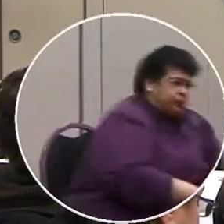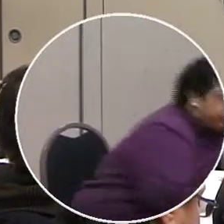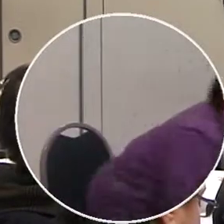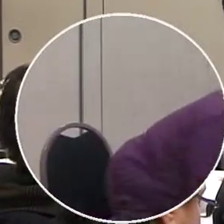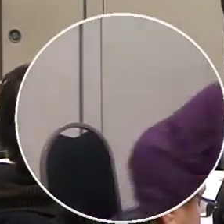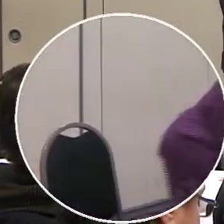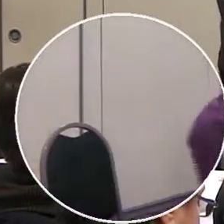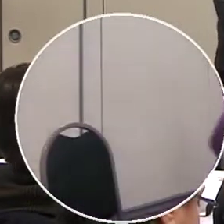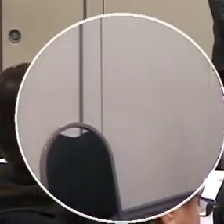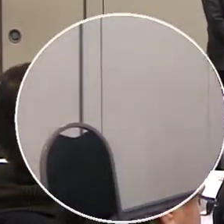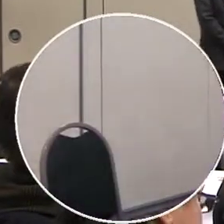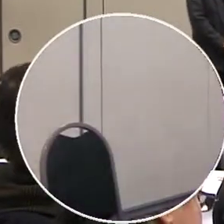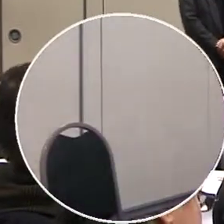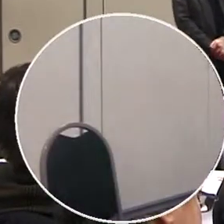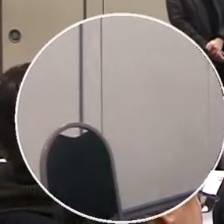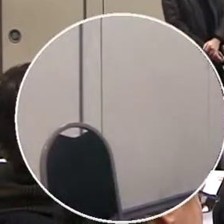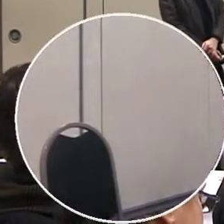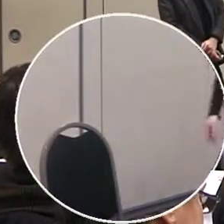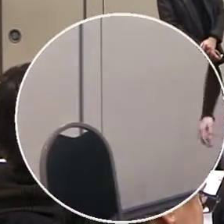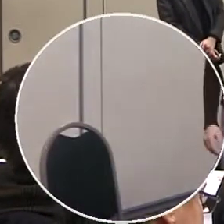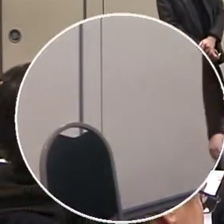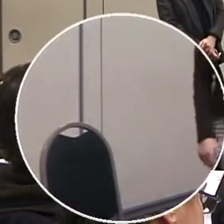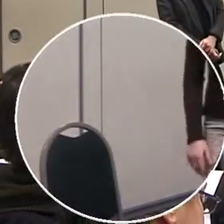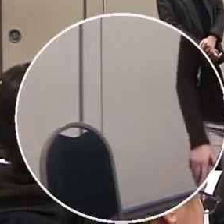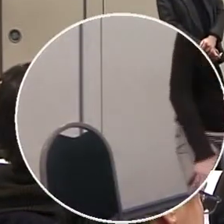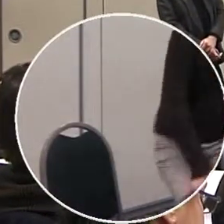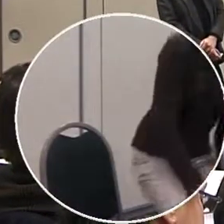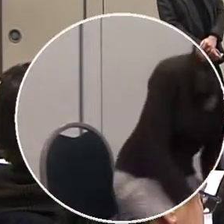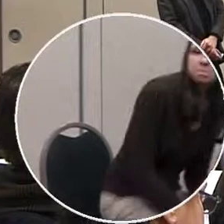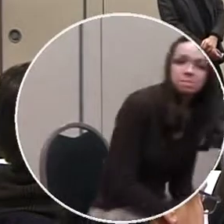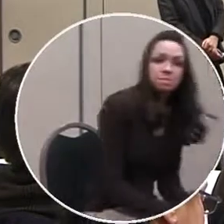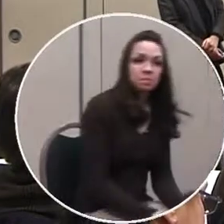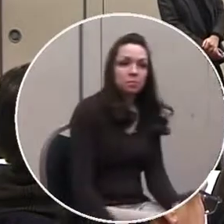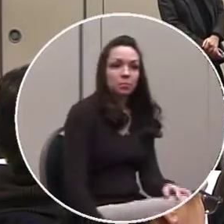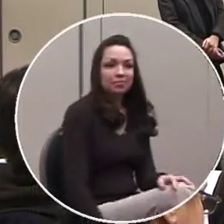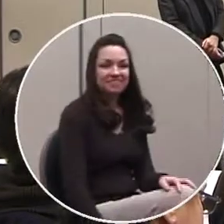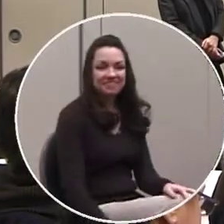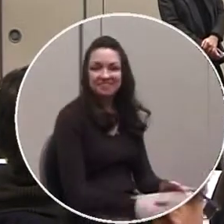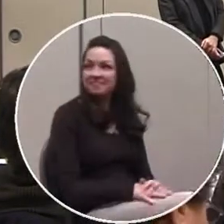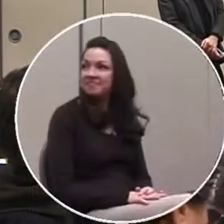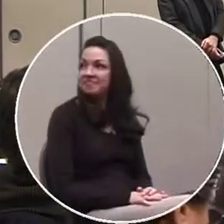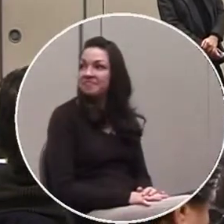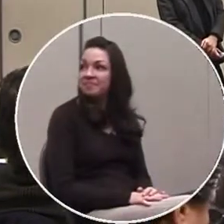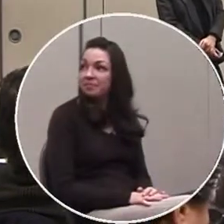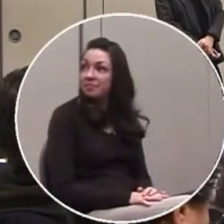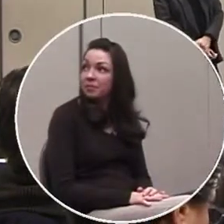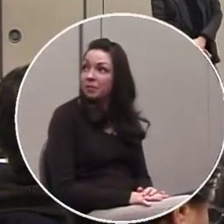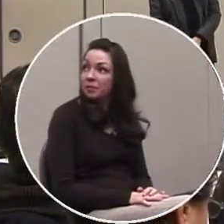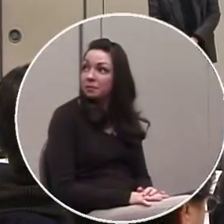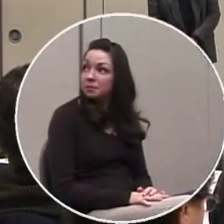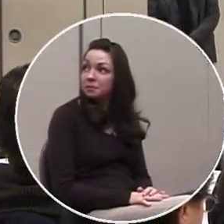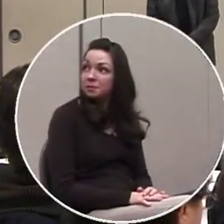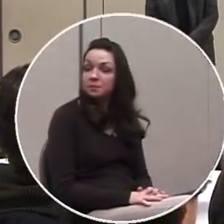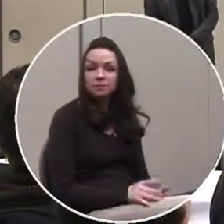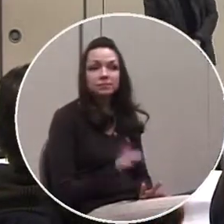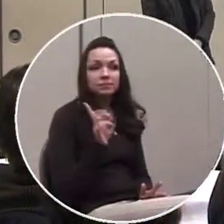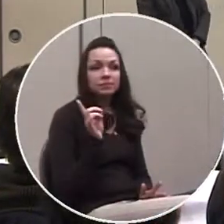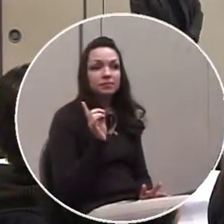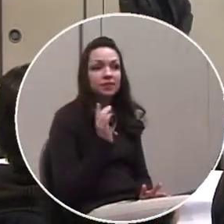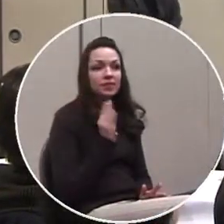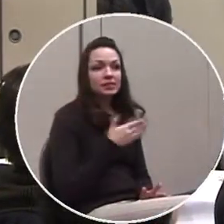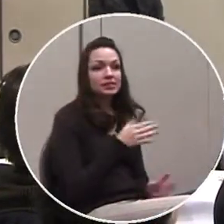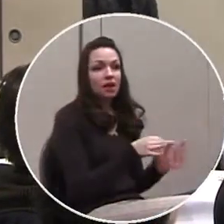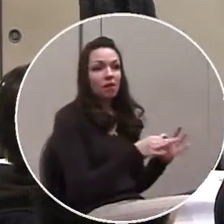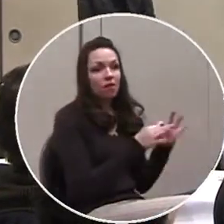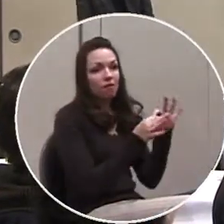Okay, so antecedents, behavior, and consequences. So this is our flow